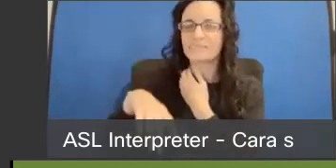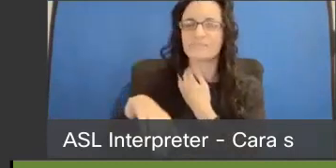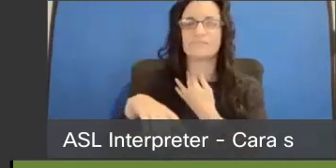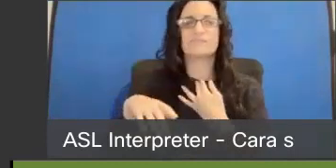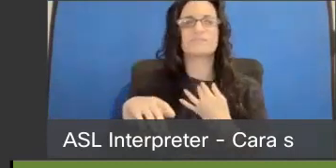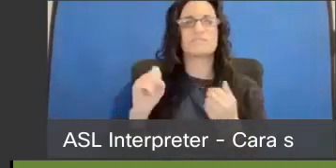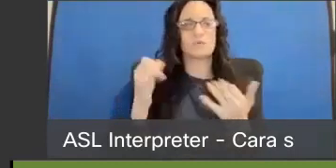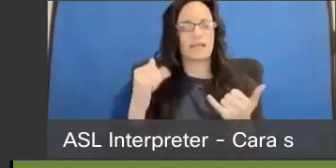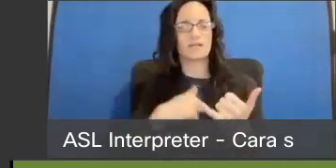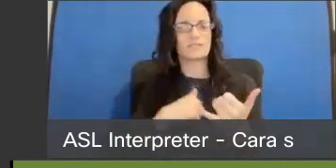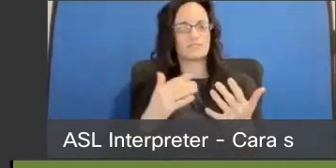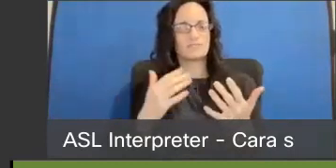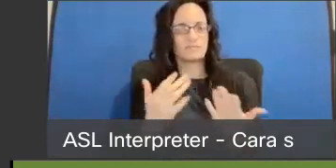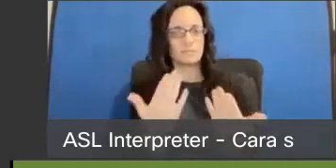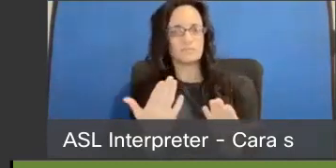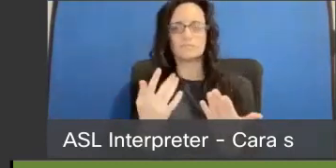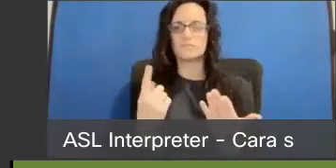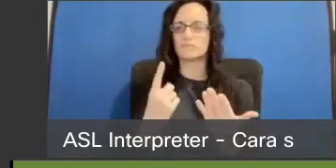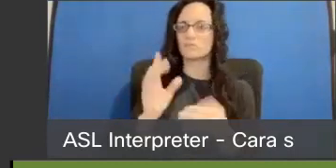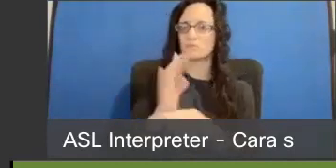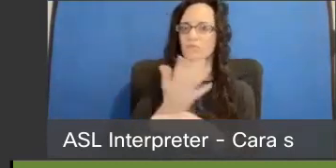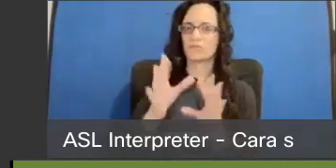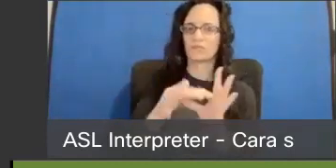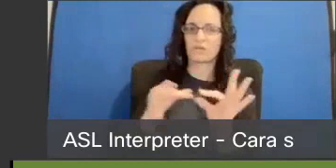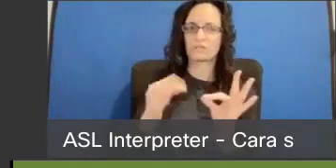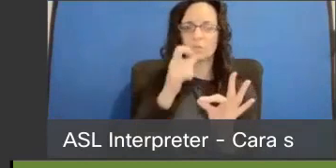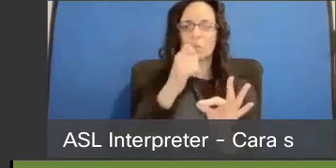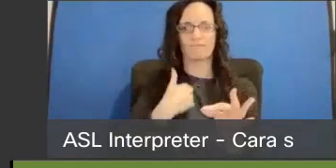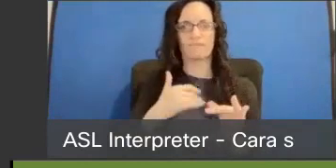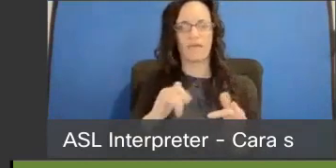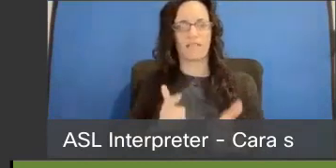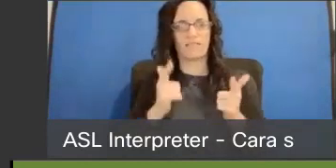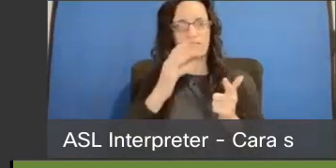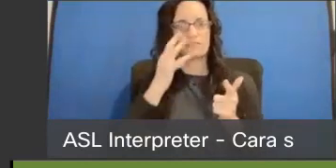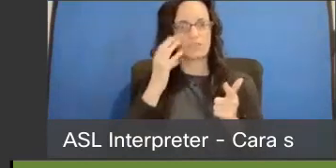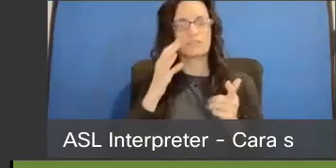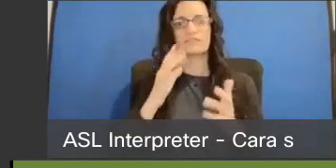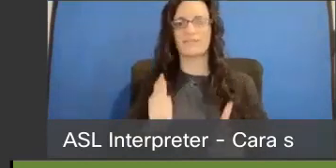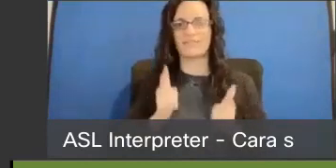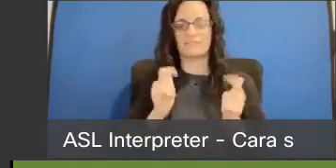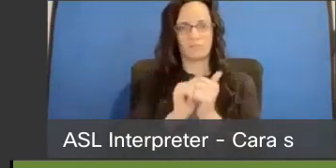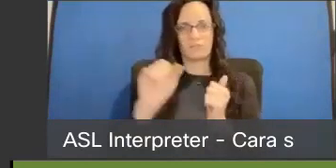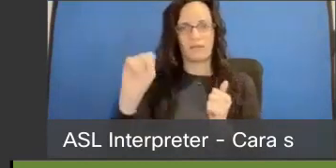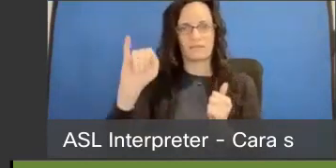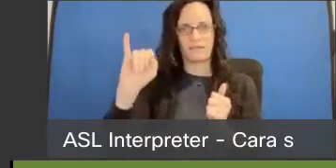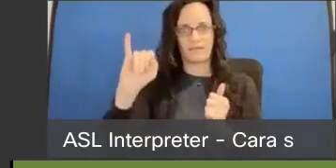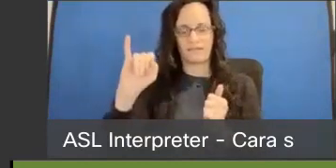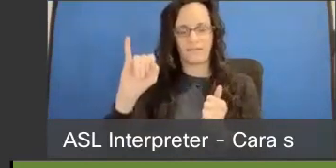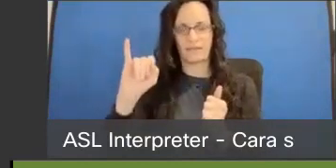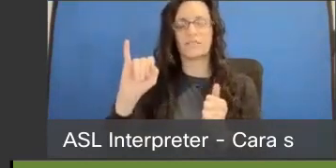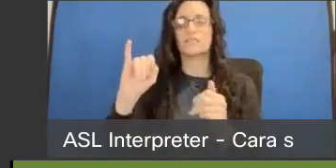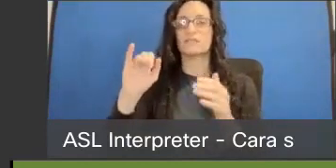invite someone to share with you their thoughts, somebody who is someone with a lived experience of having lived with suicidal thoughts and having survived a suicide